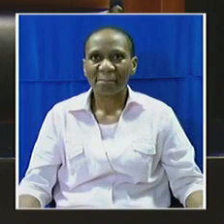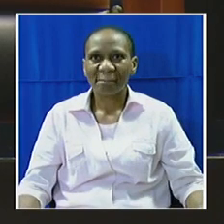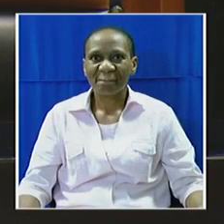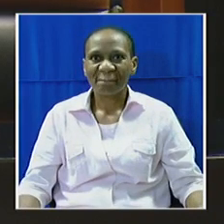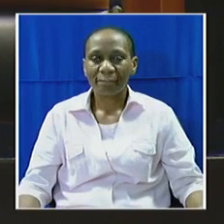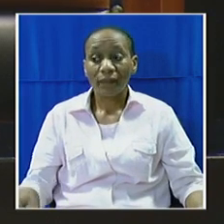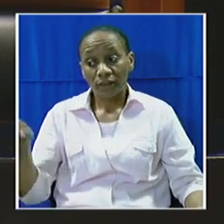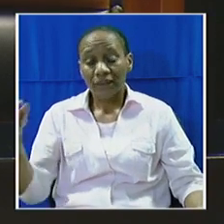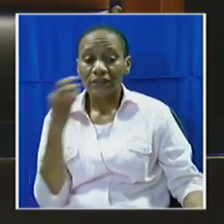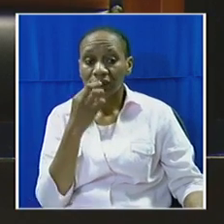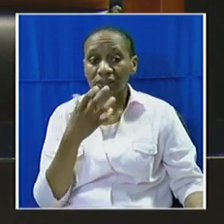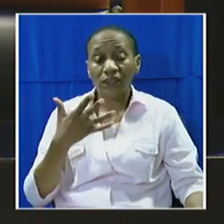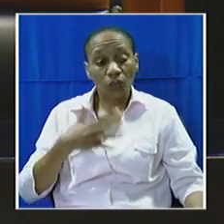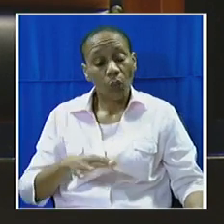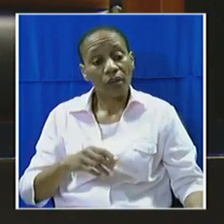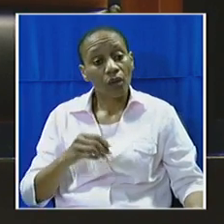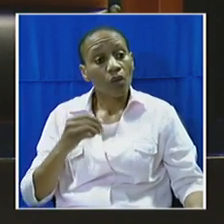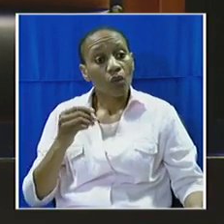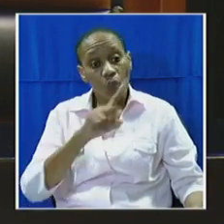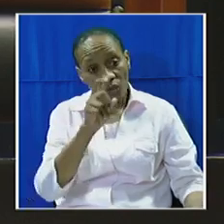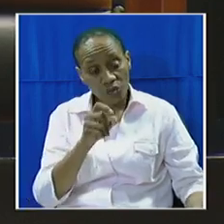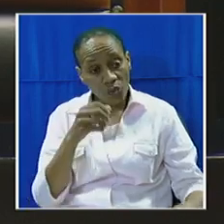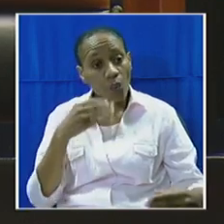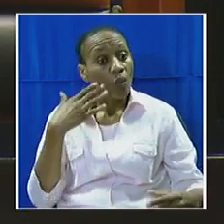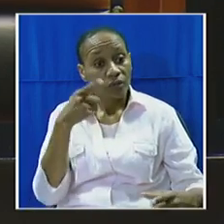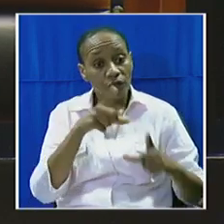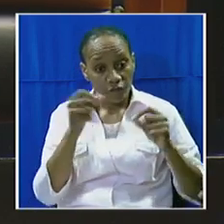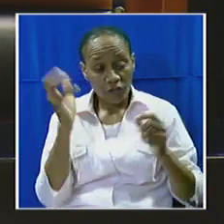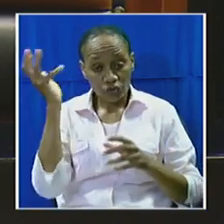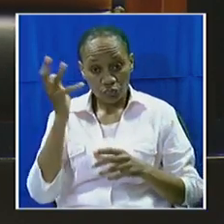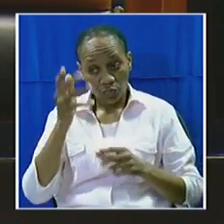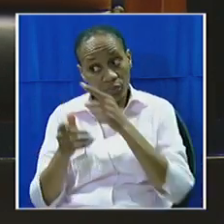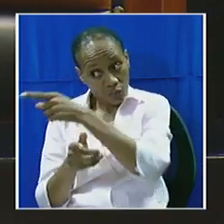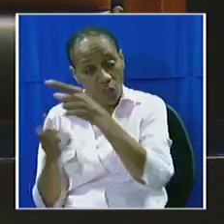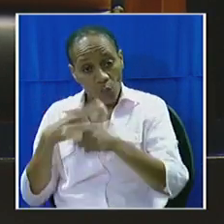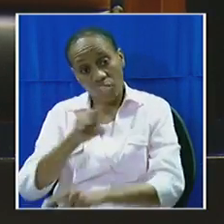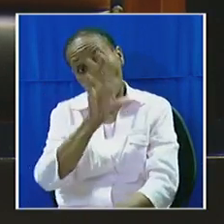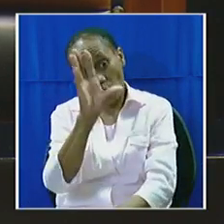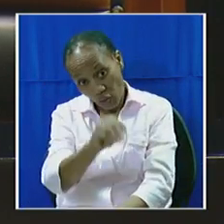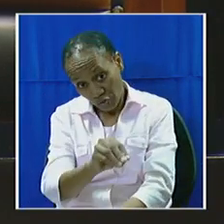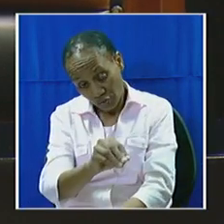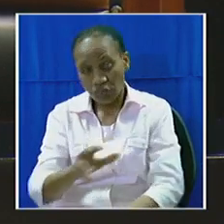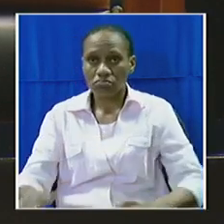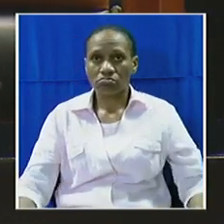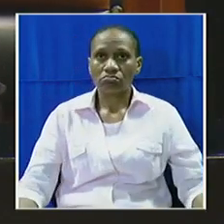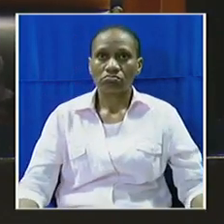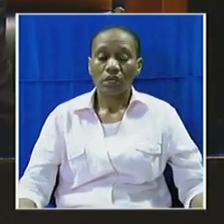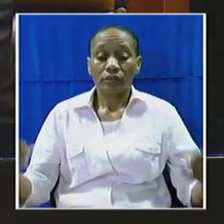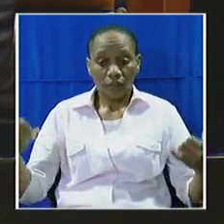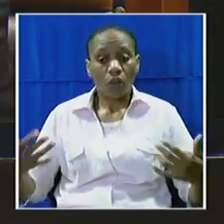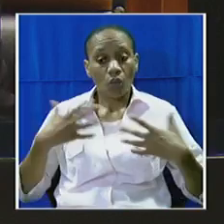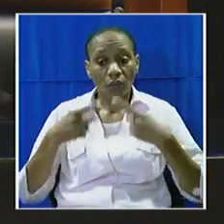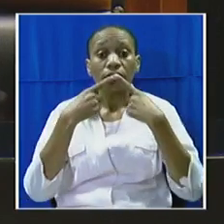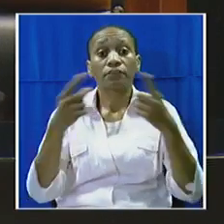take a question at the end of your speech. So I just want to bring it to the to the attention of the House that